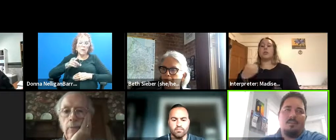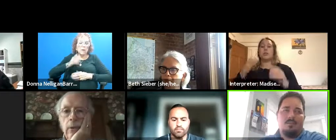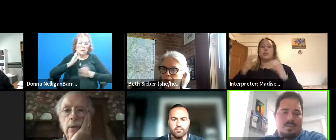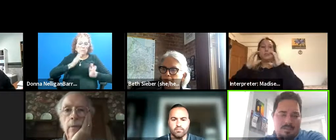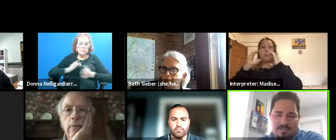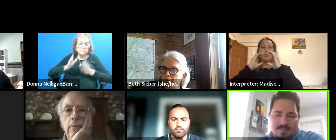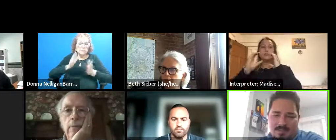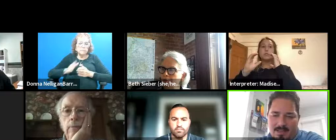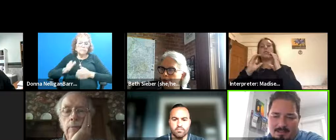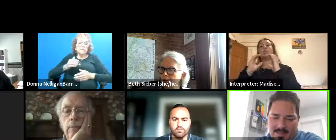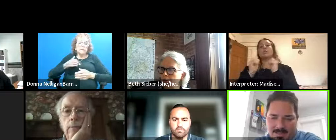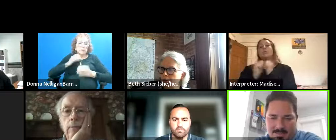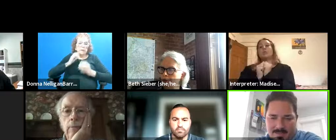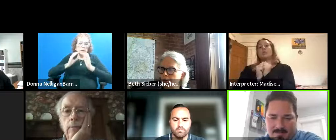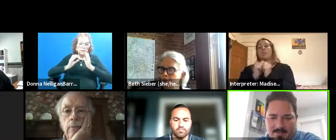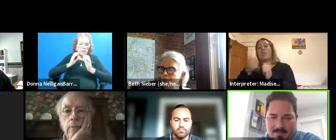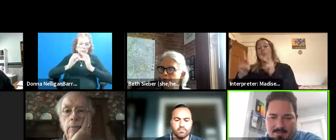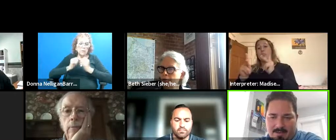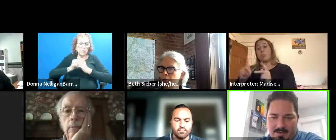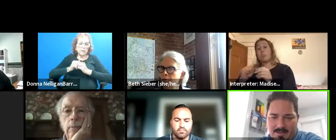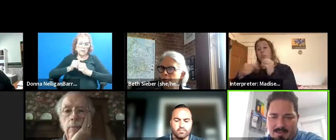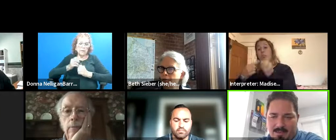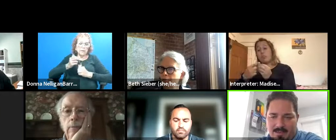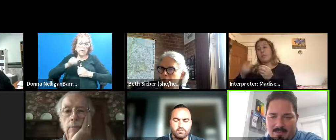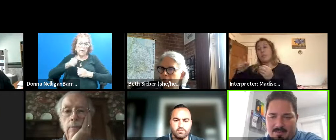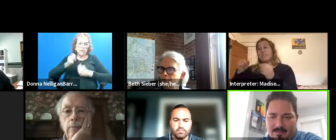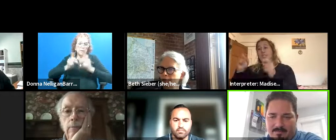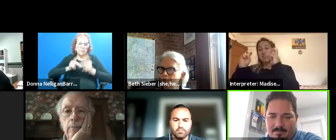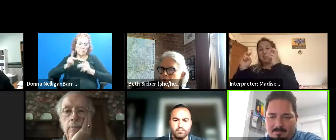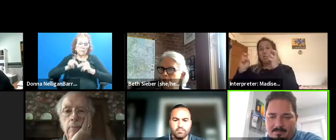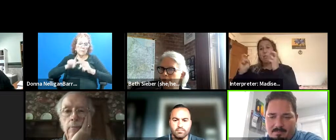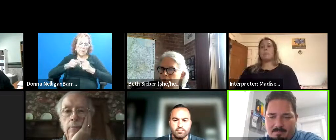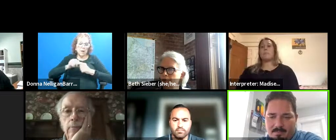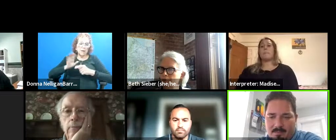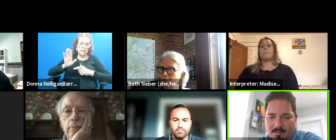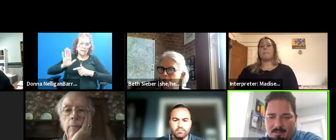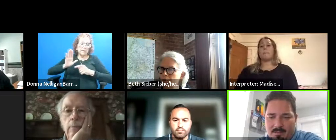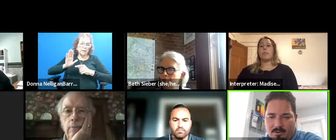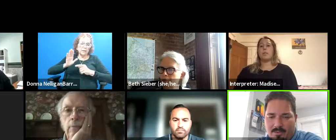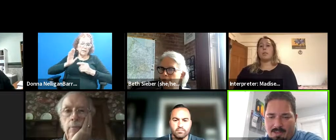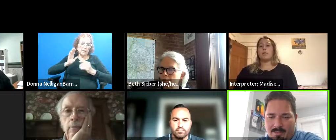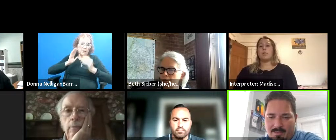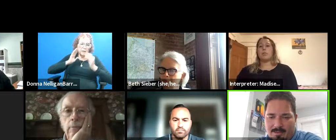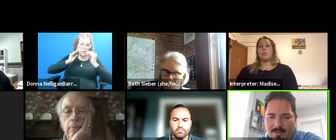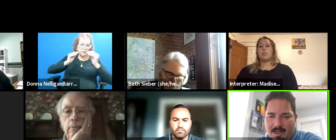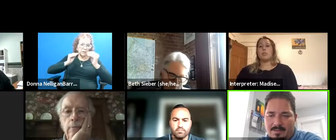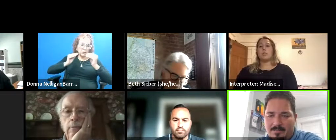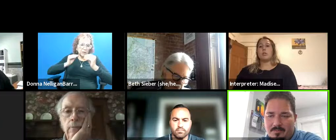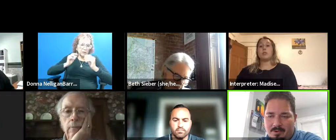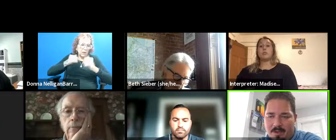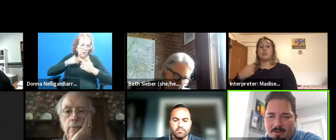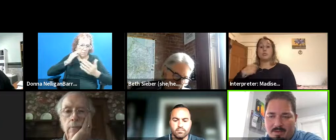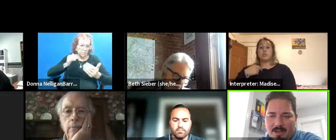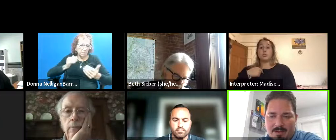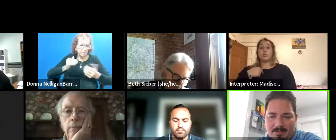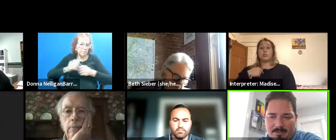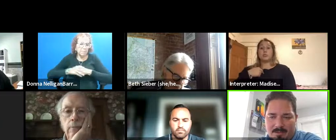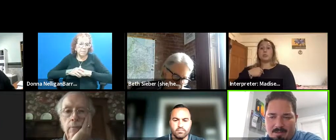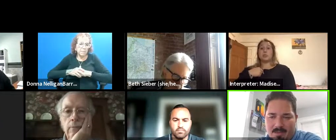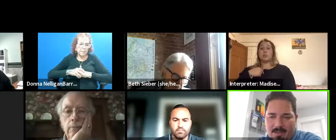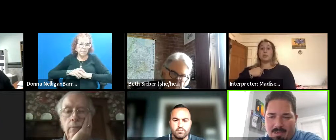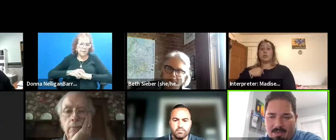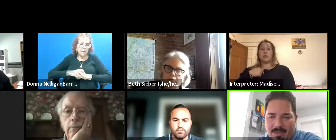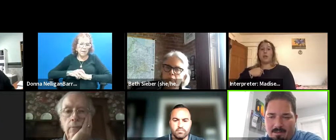and particularly looking at the Senate districts in the state, and noticed that the 19th ward is always cut